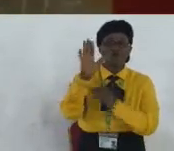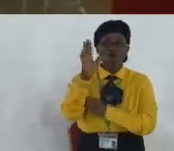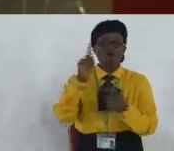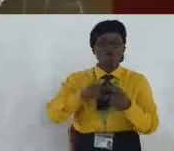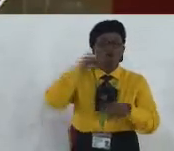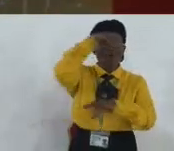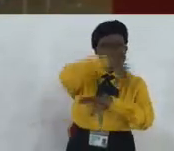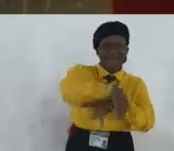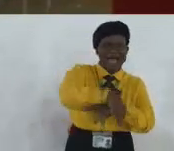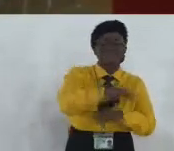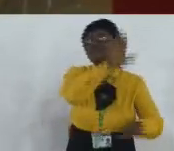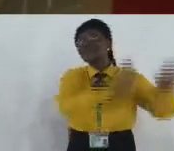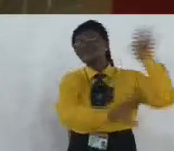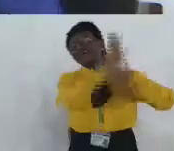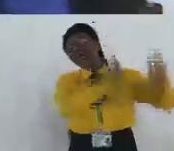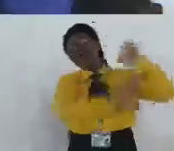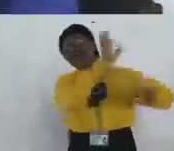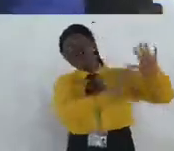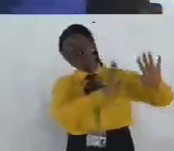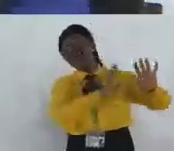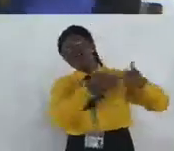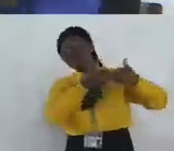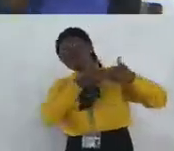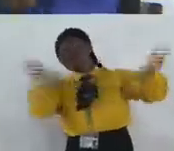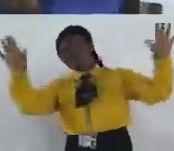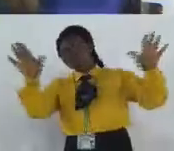the seed is...